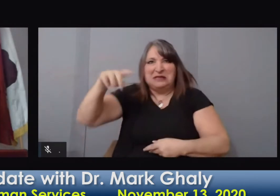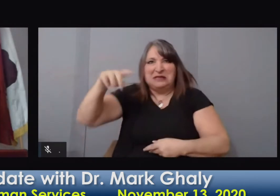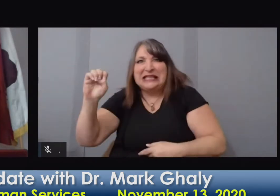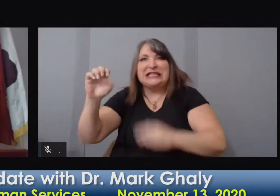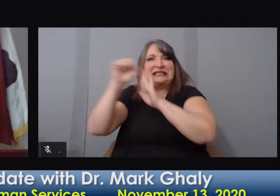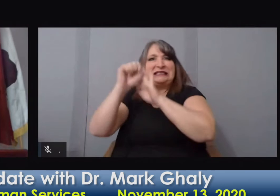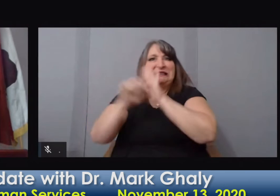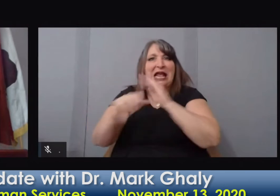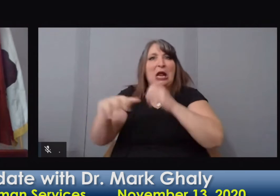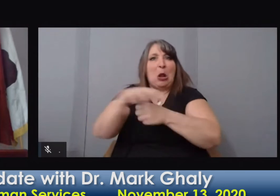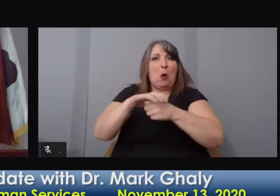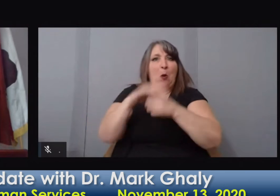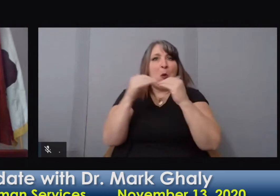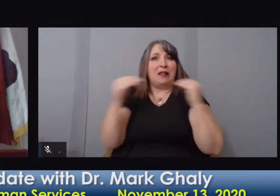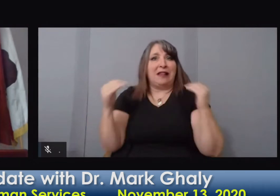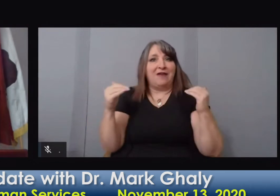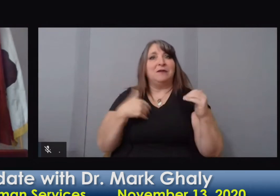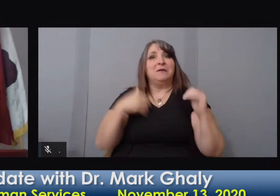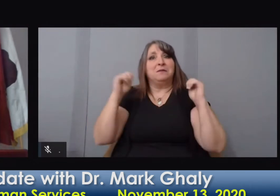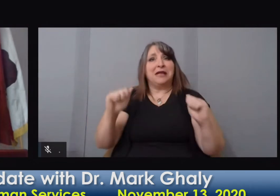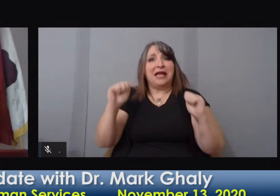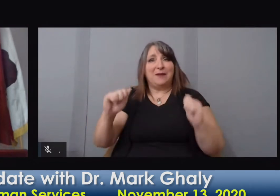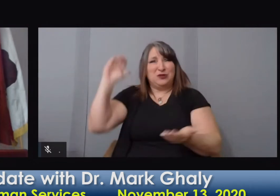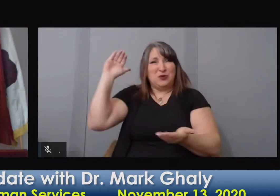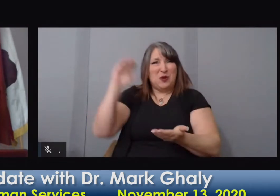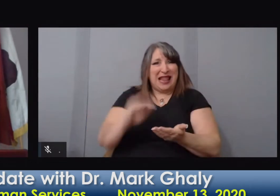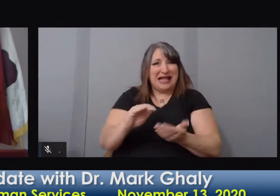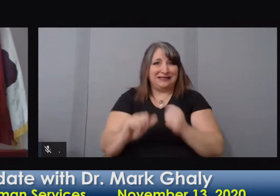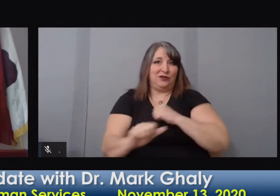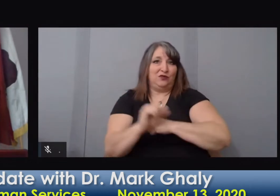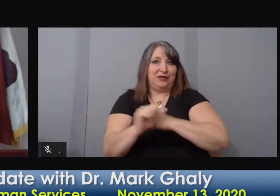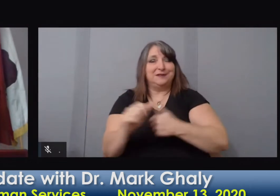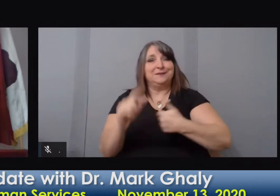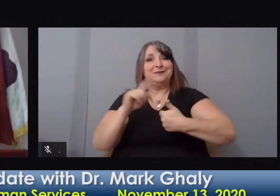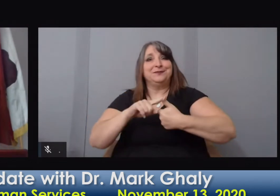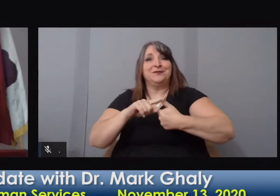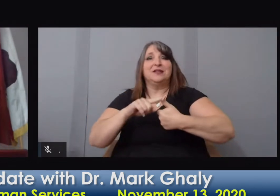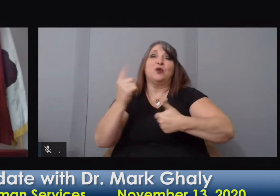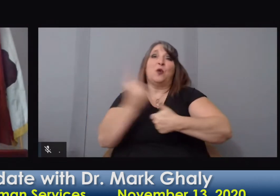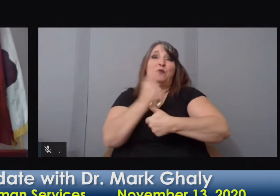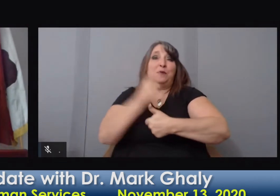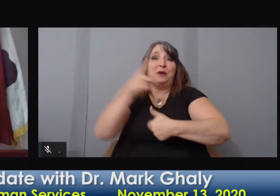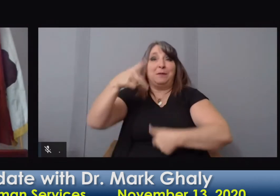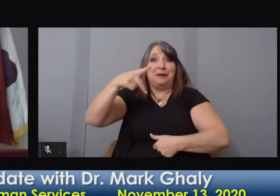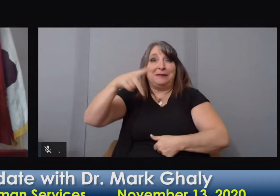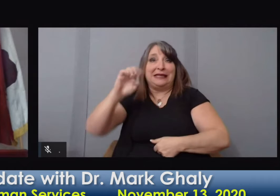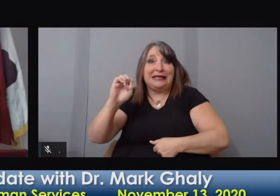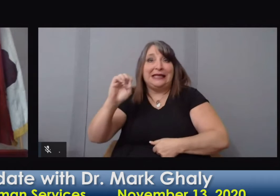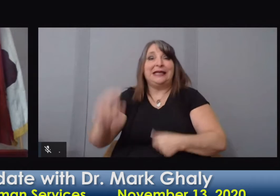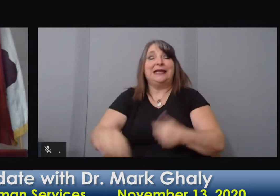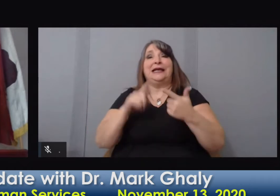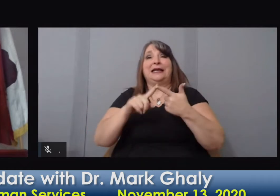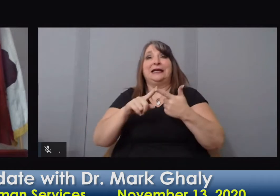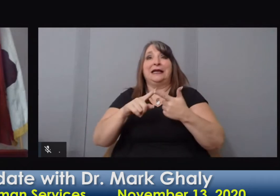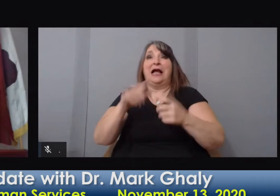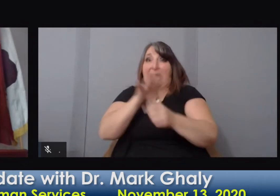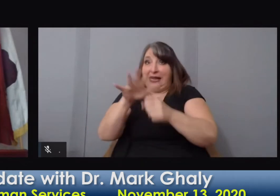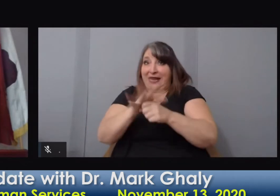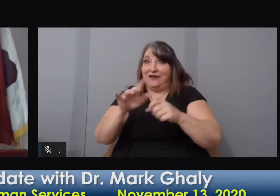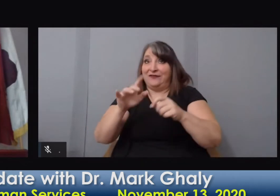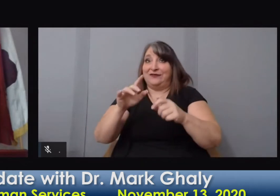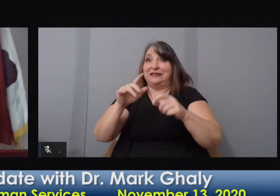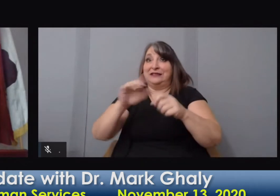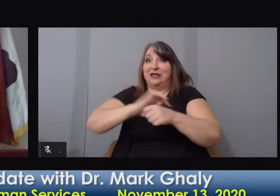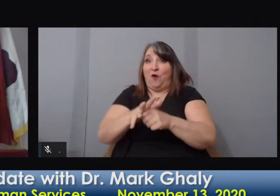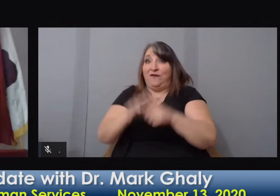level, to be able to reduce risk, things like appropriate PPE, things like access to testing, guidance on how